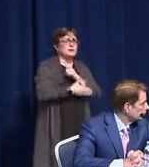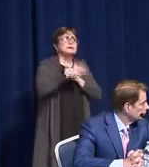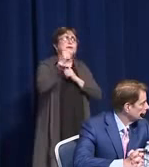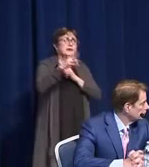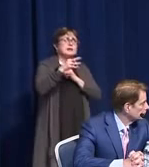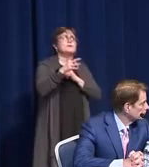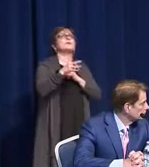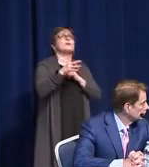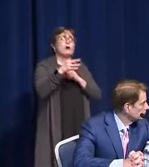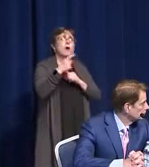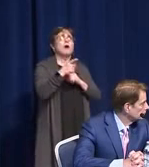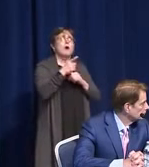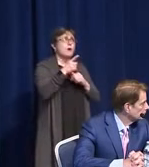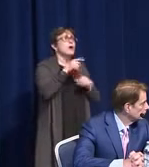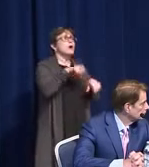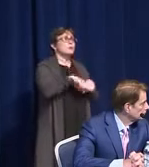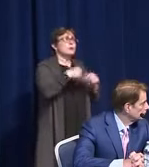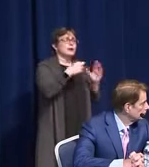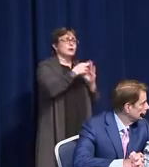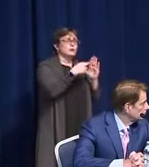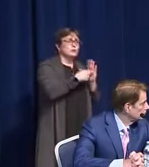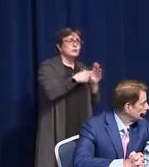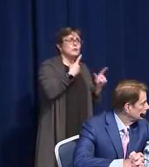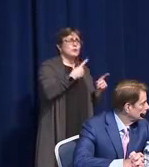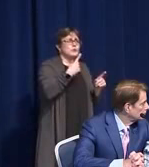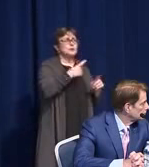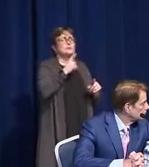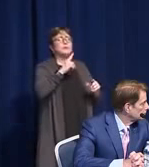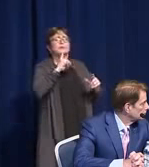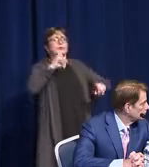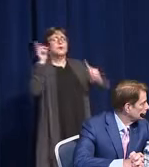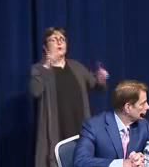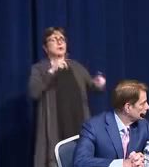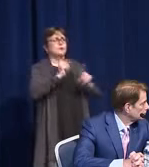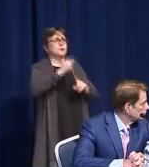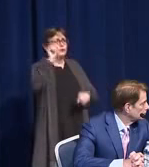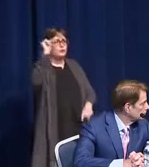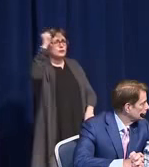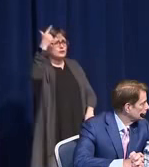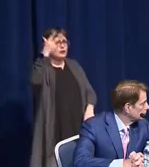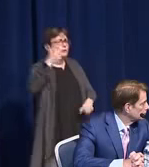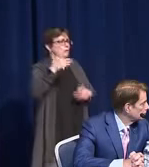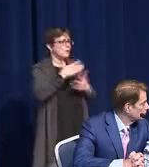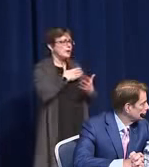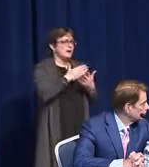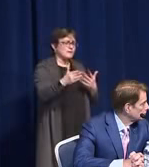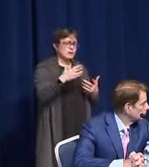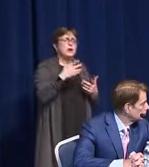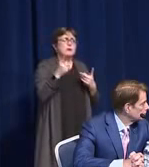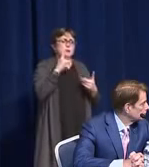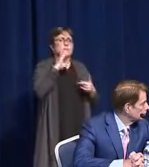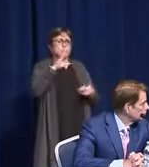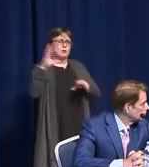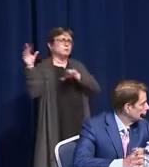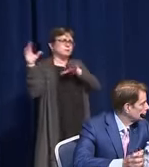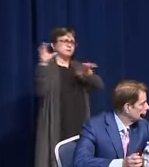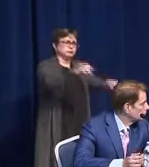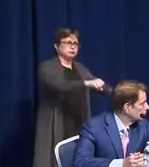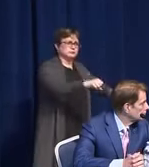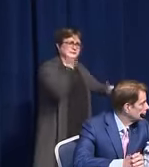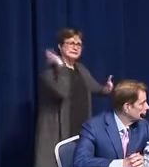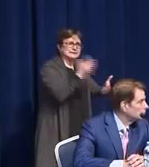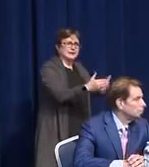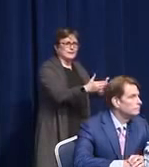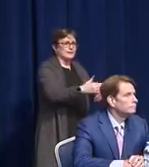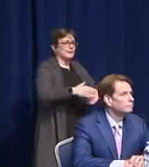to the guidance that the Attorney General put out and to the charging manual that we would use. I know we were asked a few days ago, I think